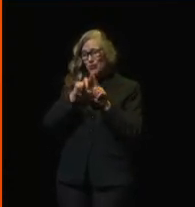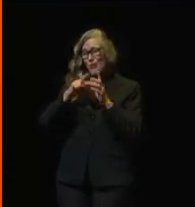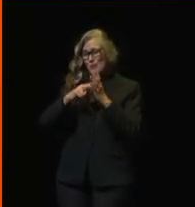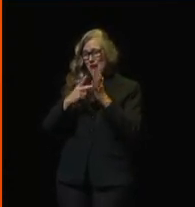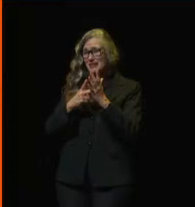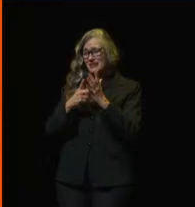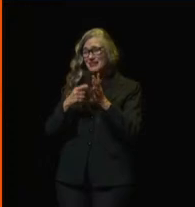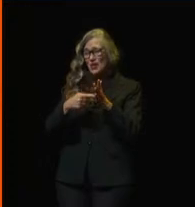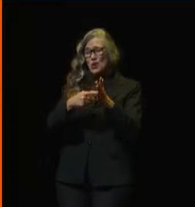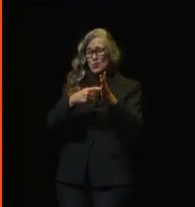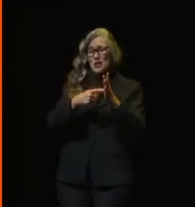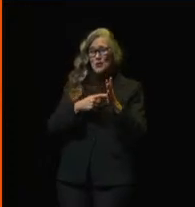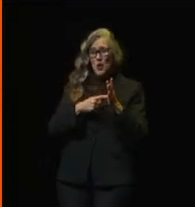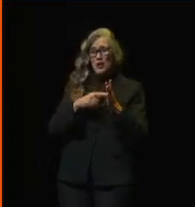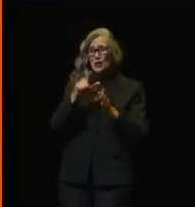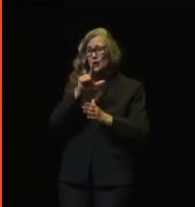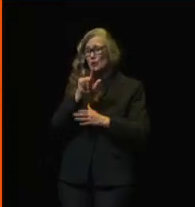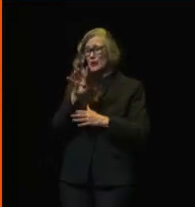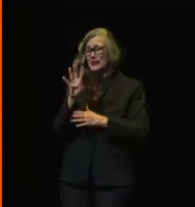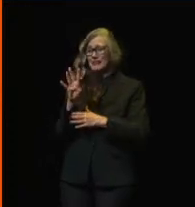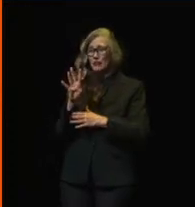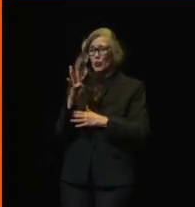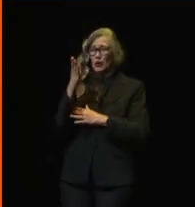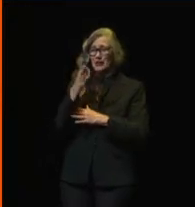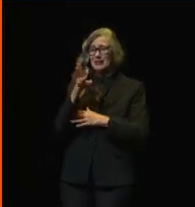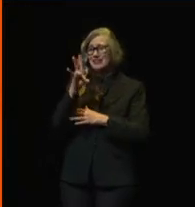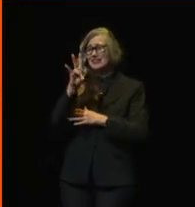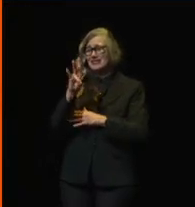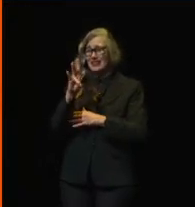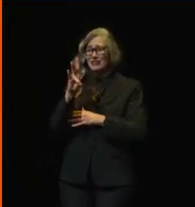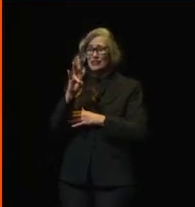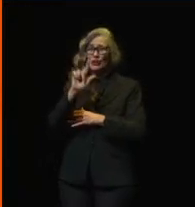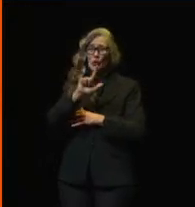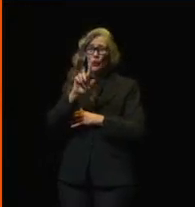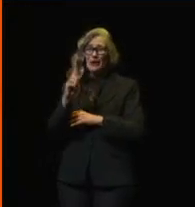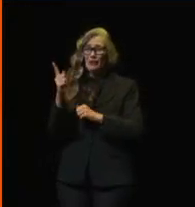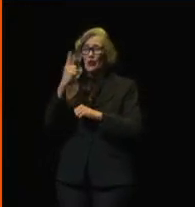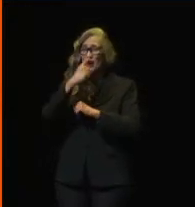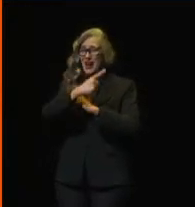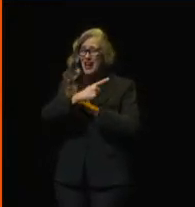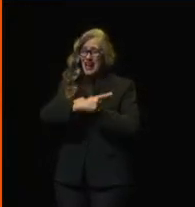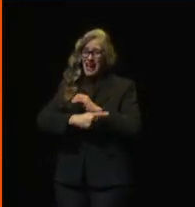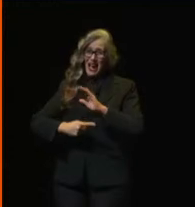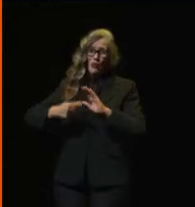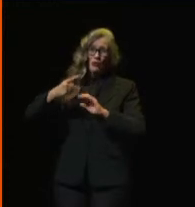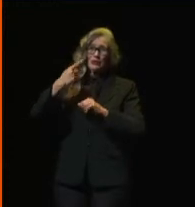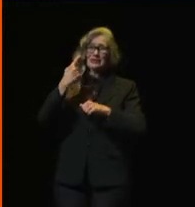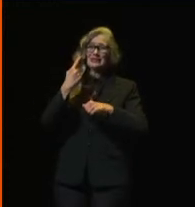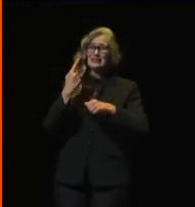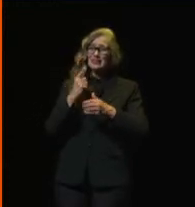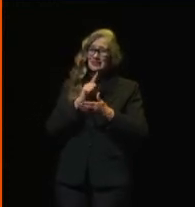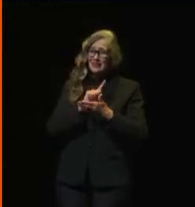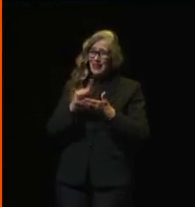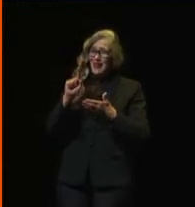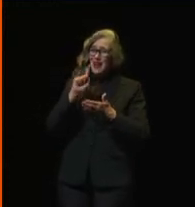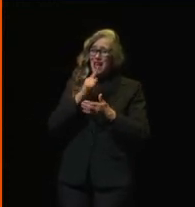that incredible team of nine. 24 hours a day, 7 days a week, one of us was